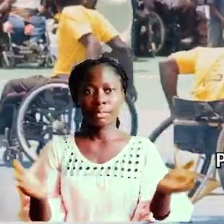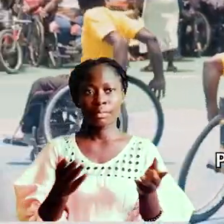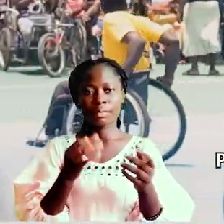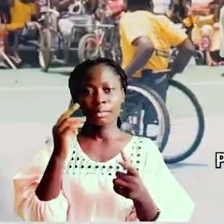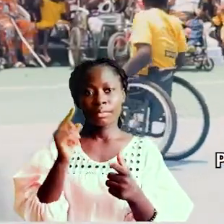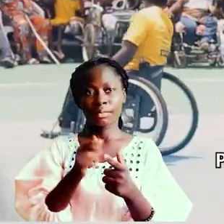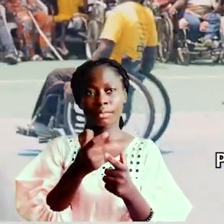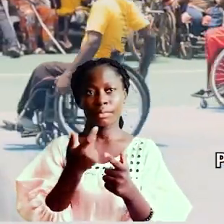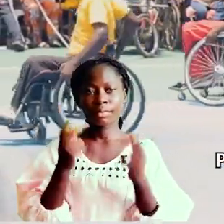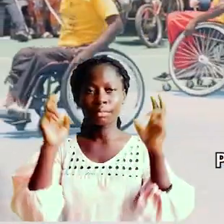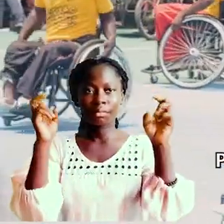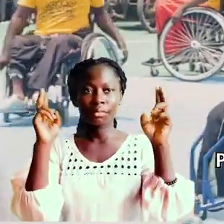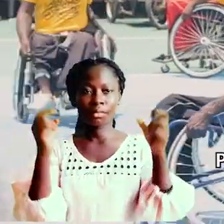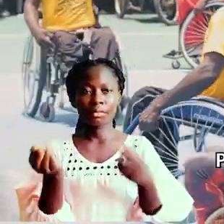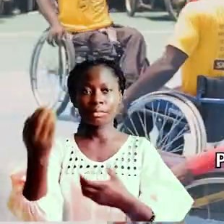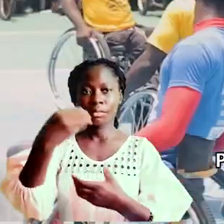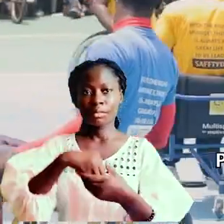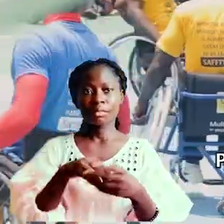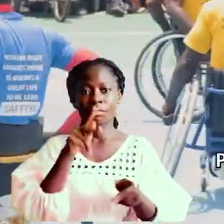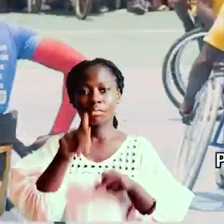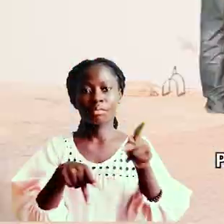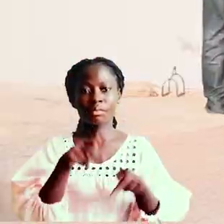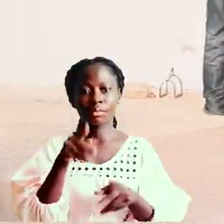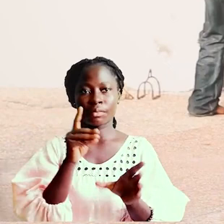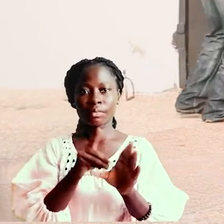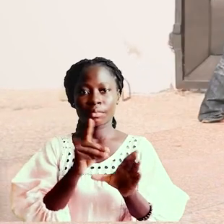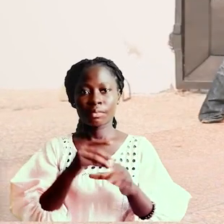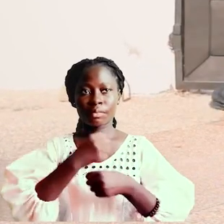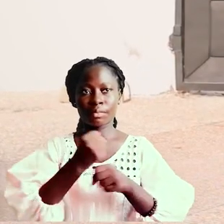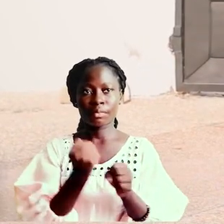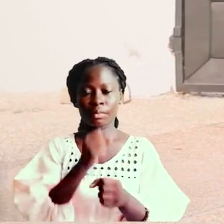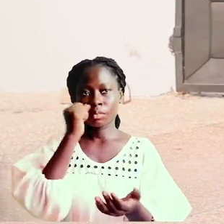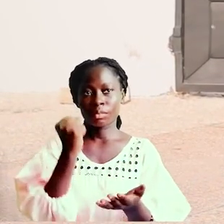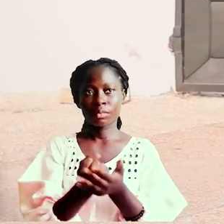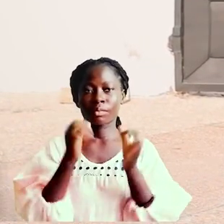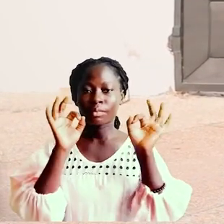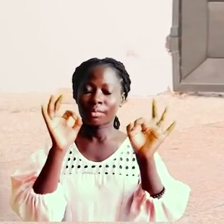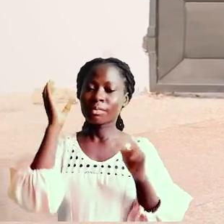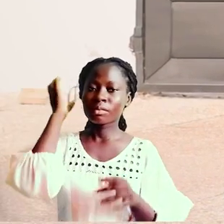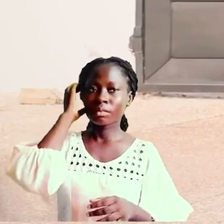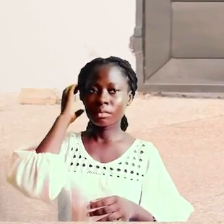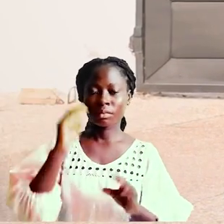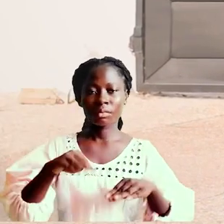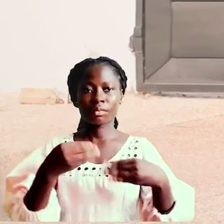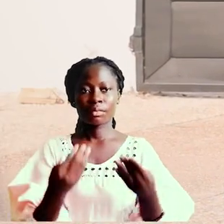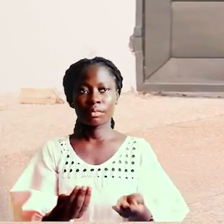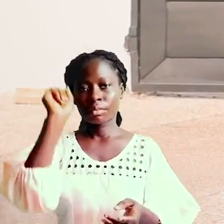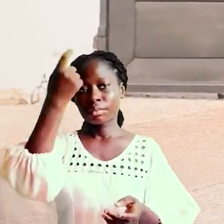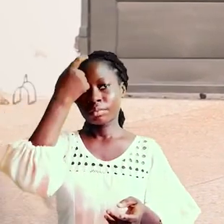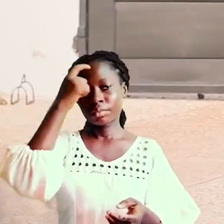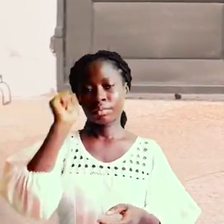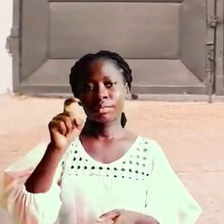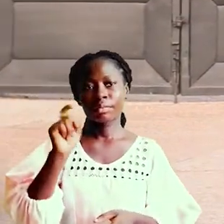encouraged to prioritize cases involving people with disabilities and ensure that they are given fair hearings and justice.